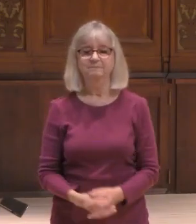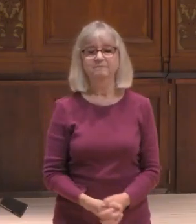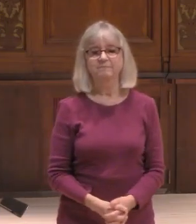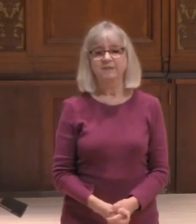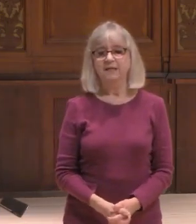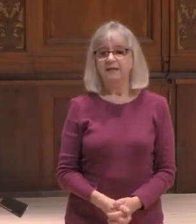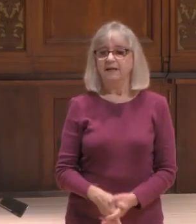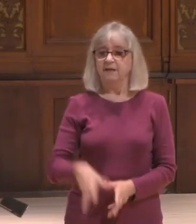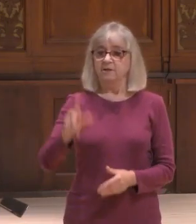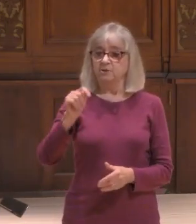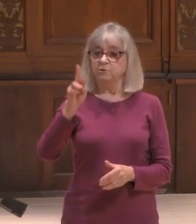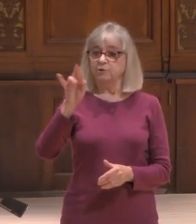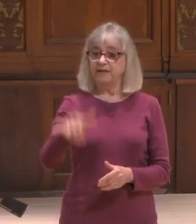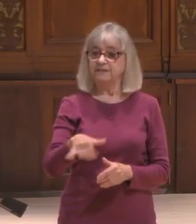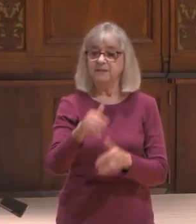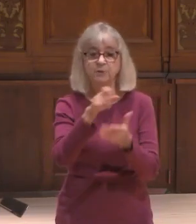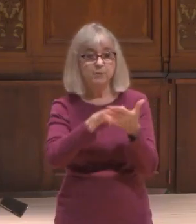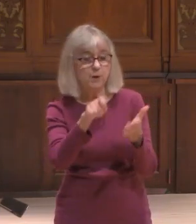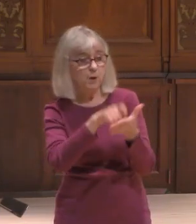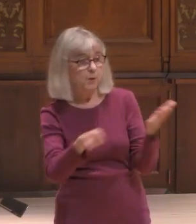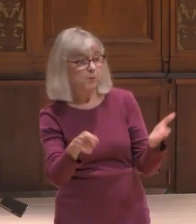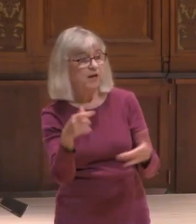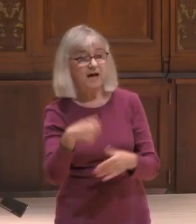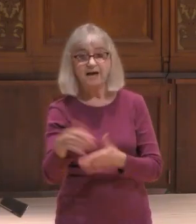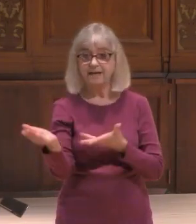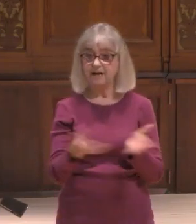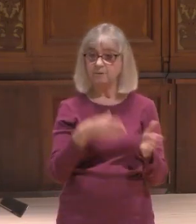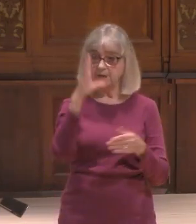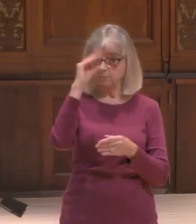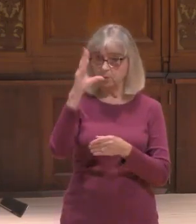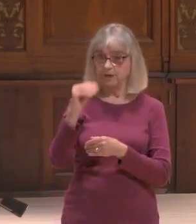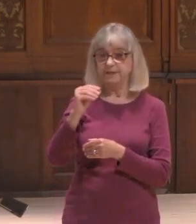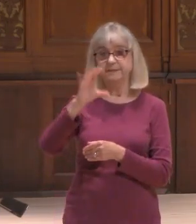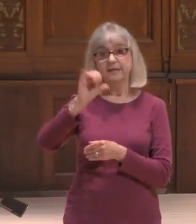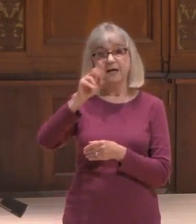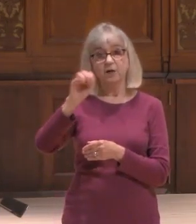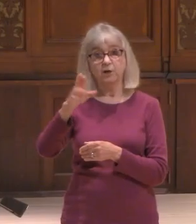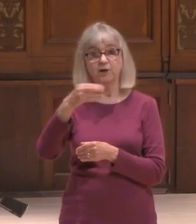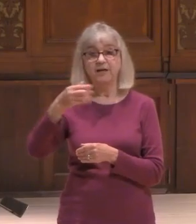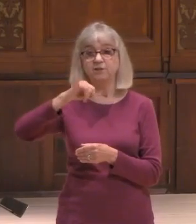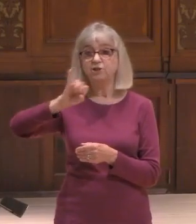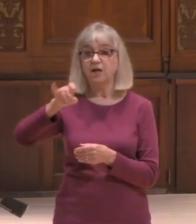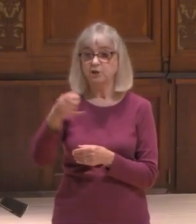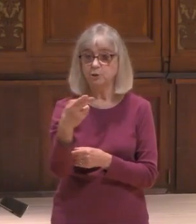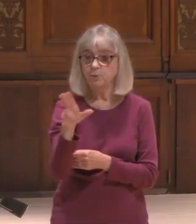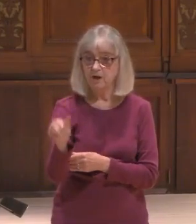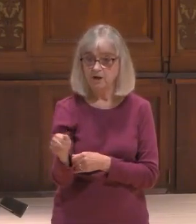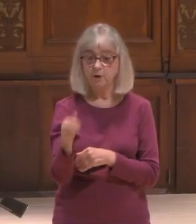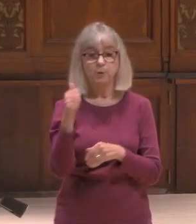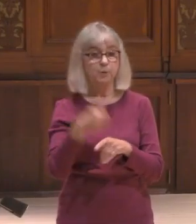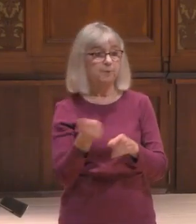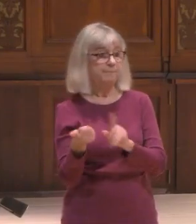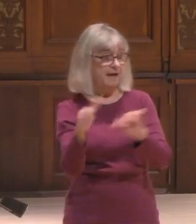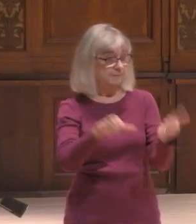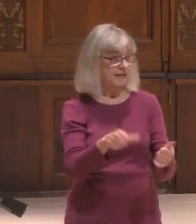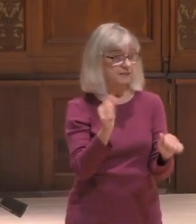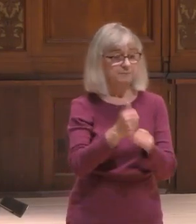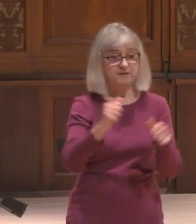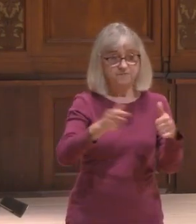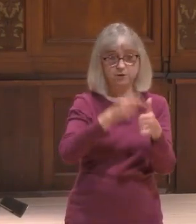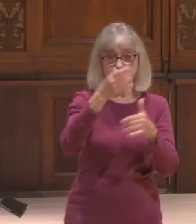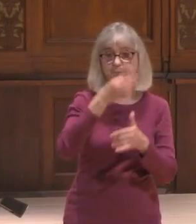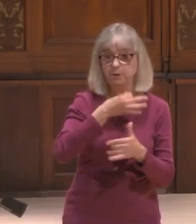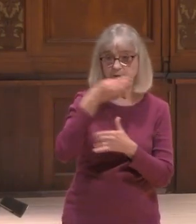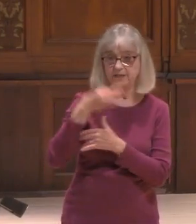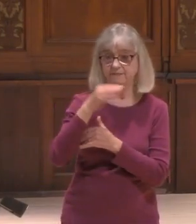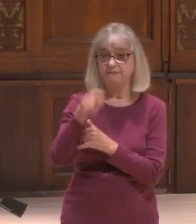Tracy Ball wrote, "I carry my boys, Connor and Joshua, were baptized and made their first communion there. And First Communion